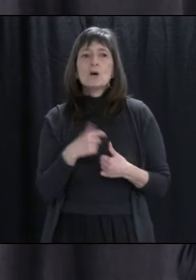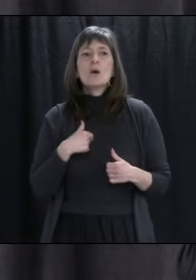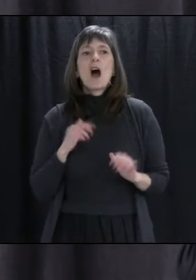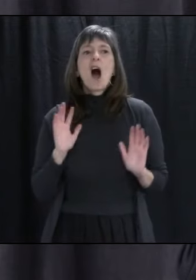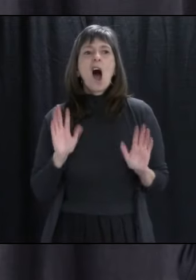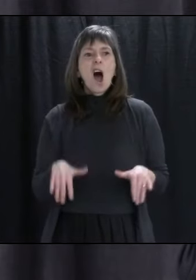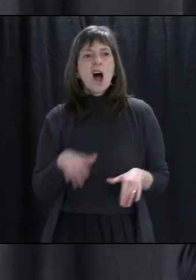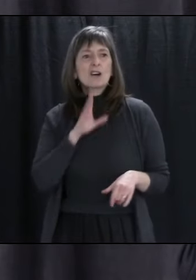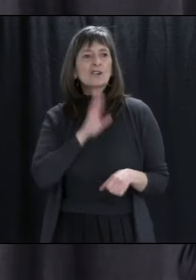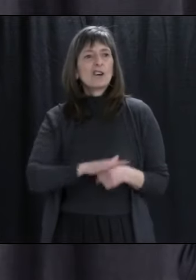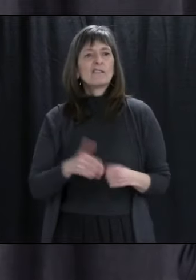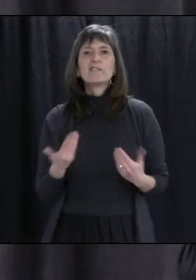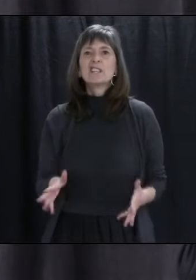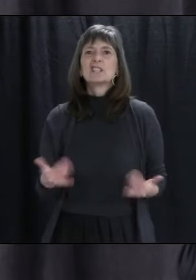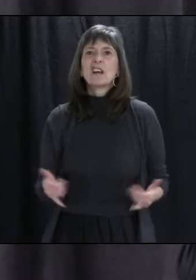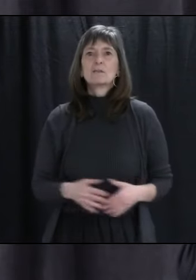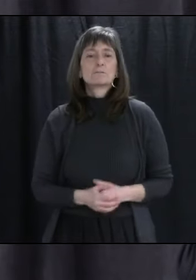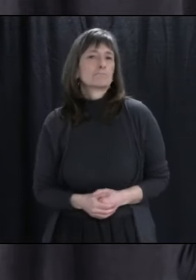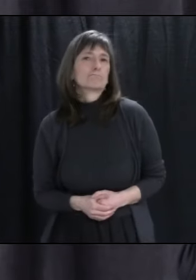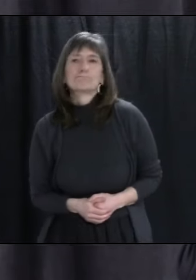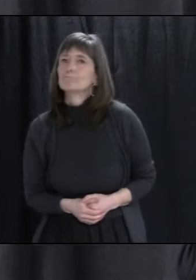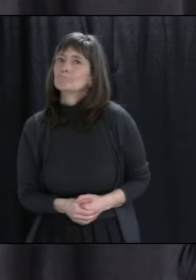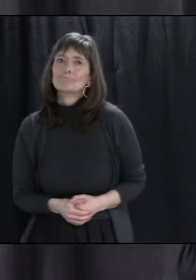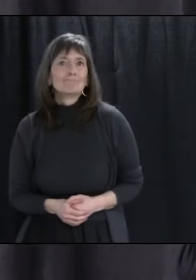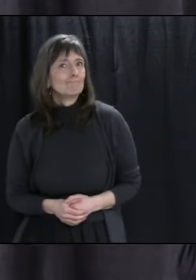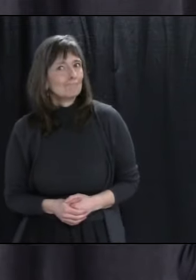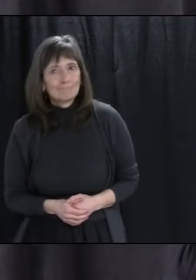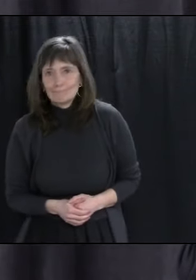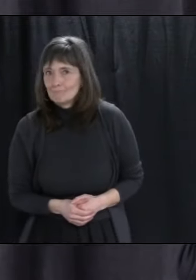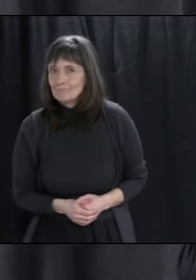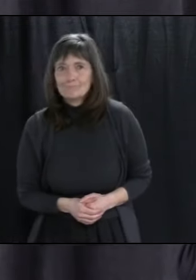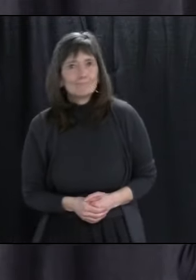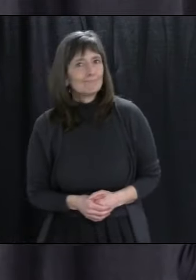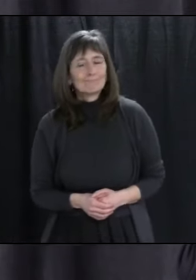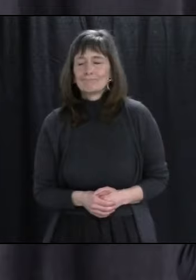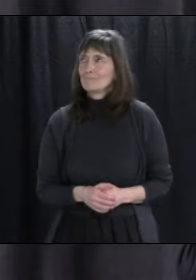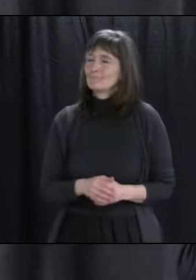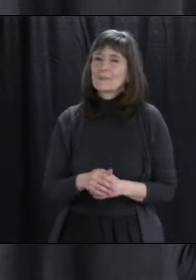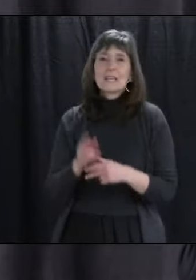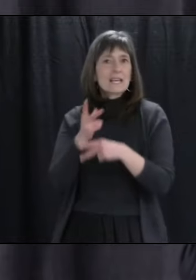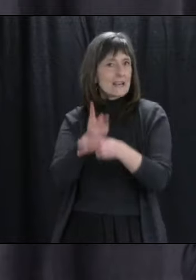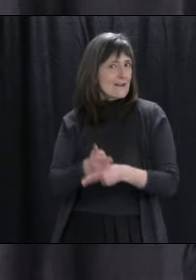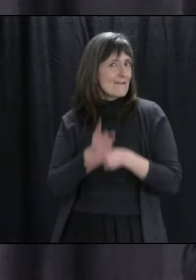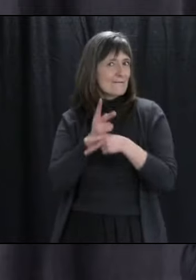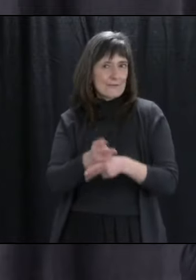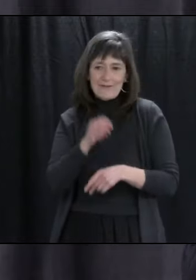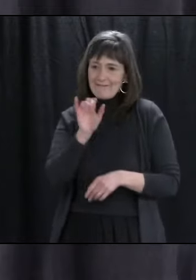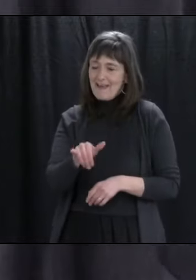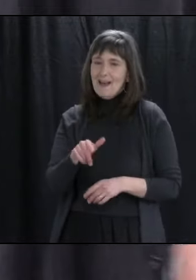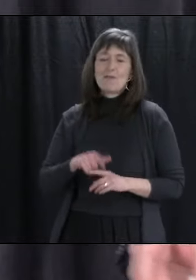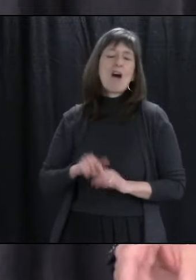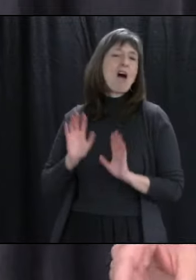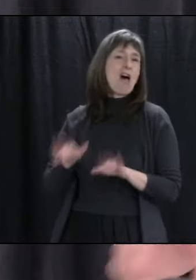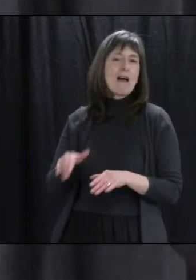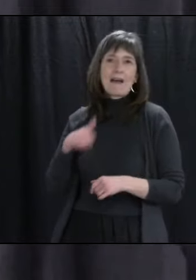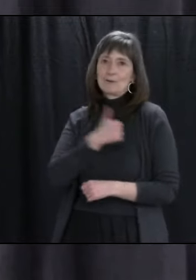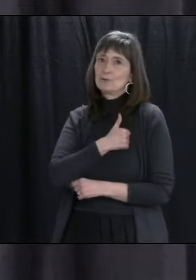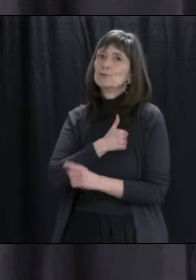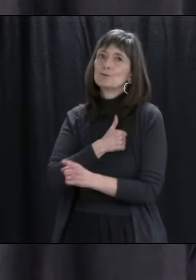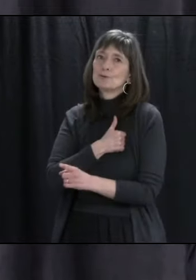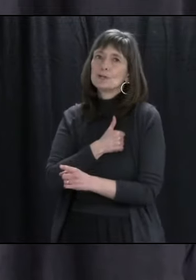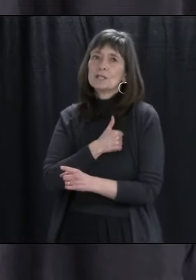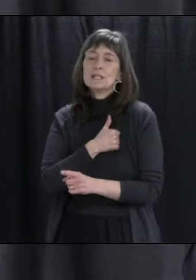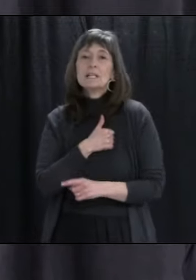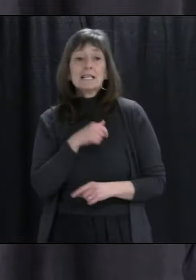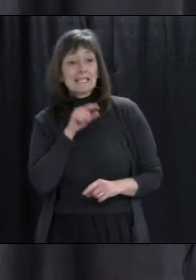see, complacency is our enemy in this fight. But this dashboard is launched by governments